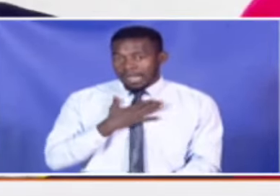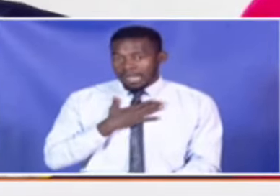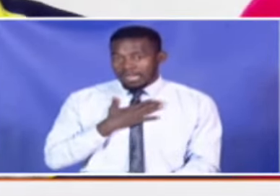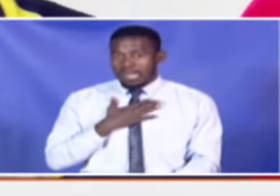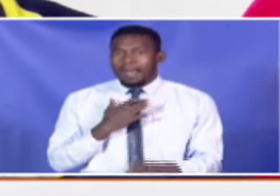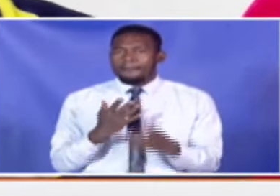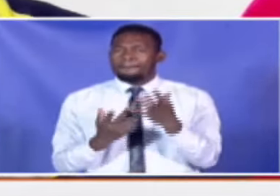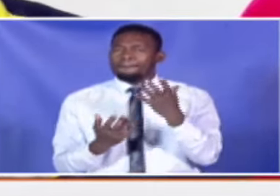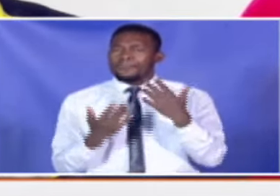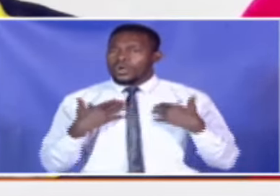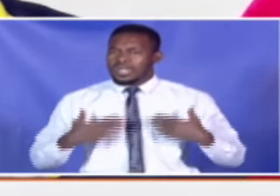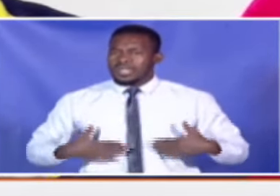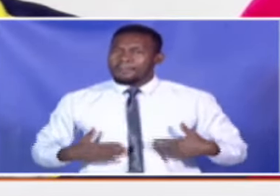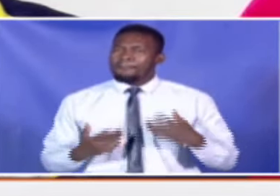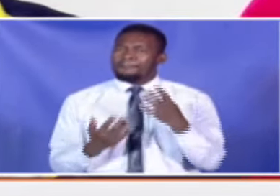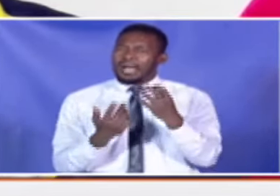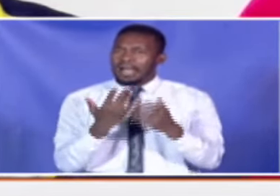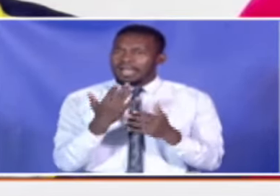95%.